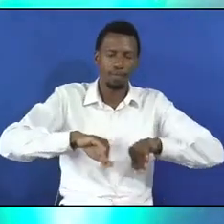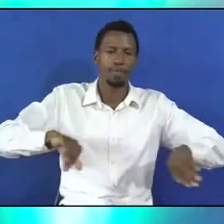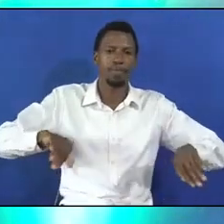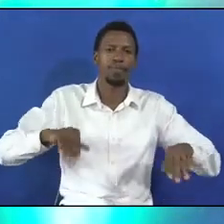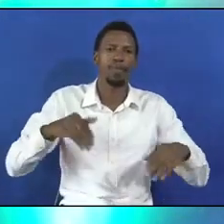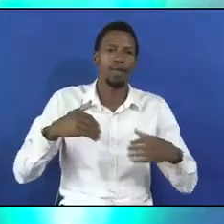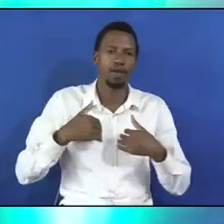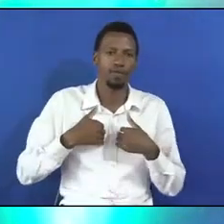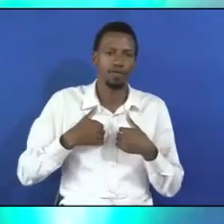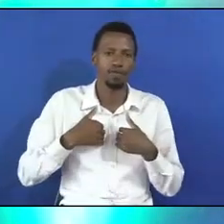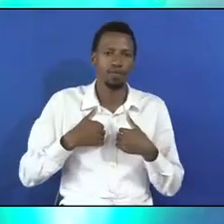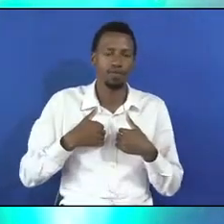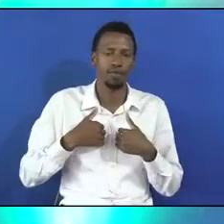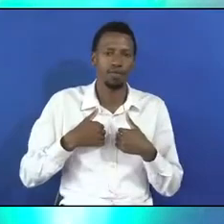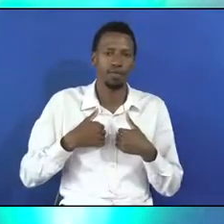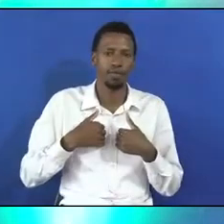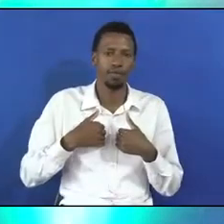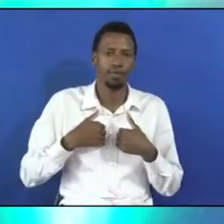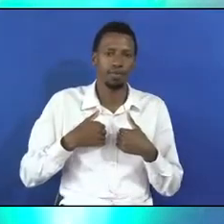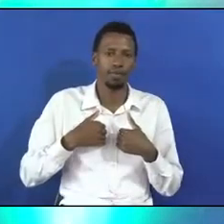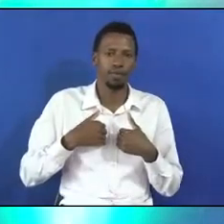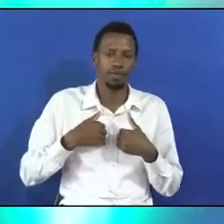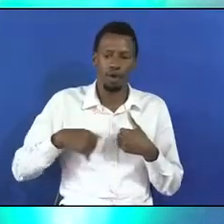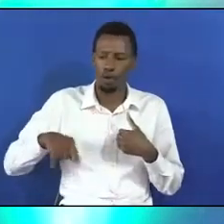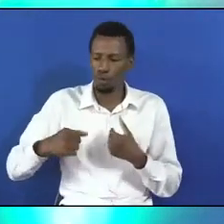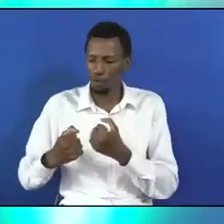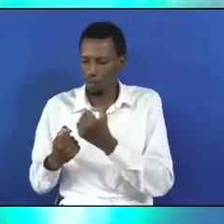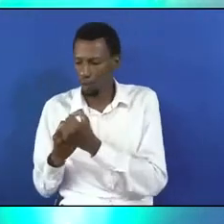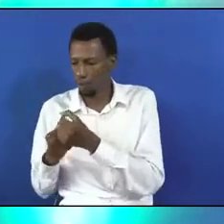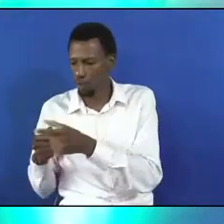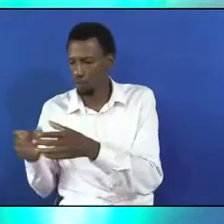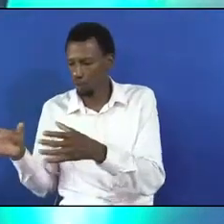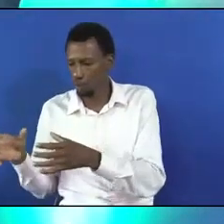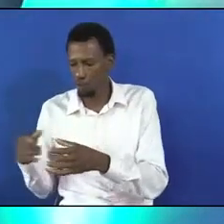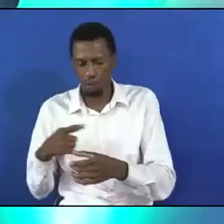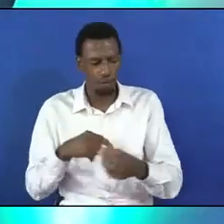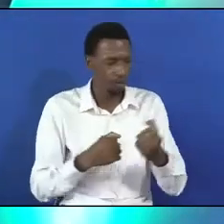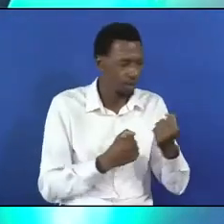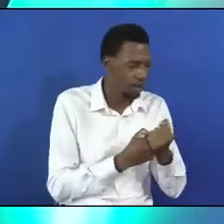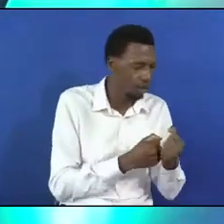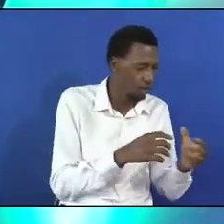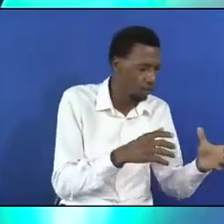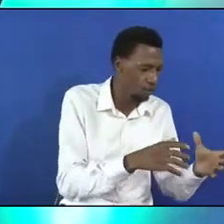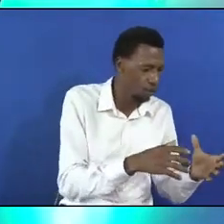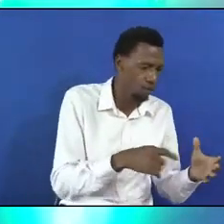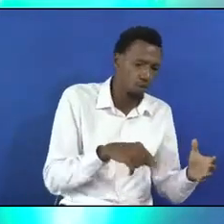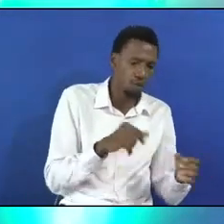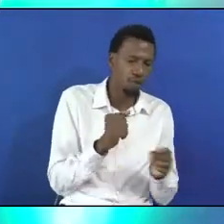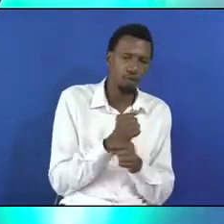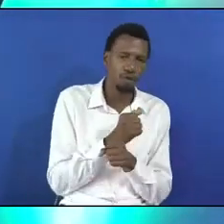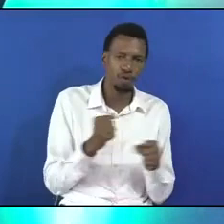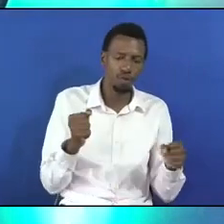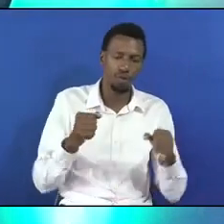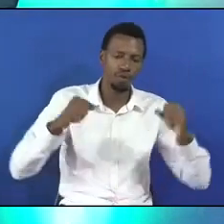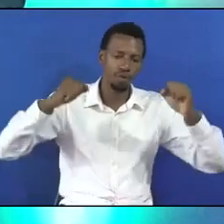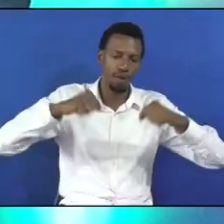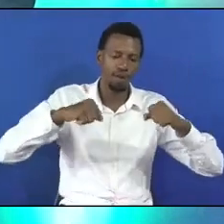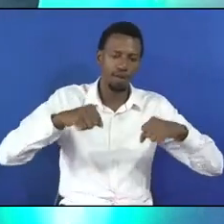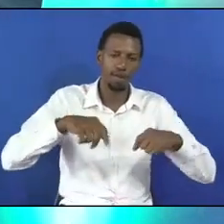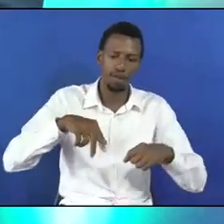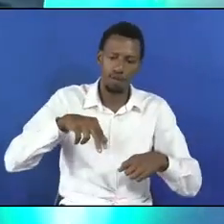We are divided. We are supporting this one. You are supporting this one. We cannot walk in the same road.